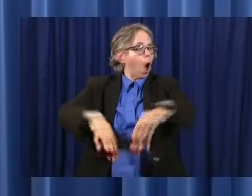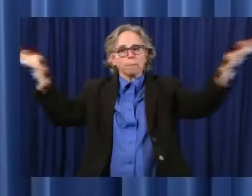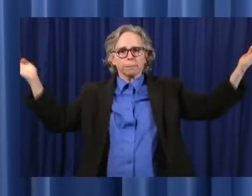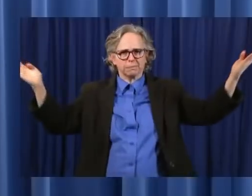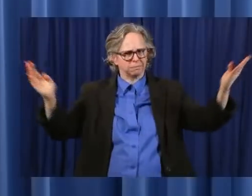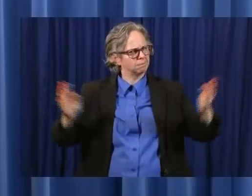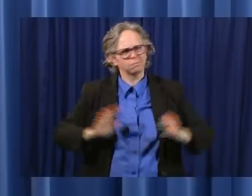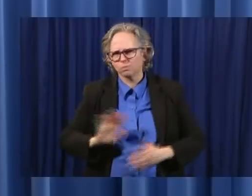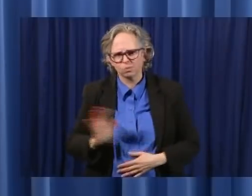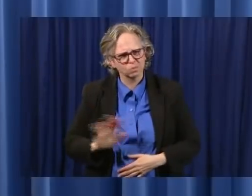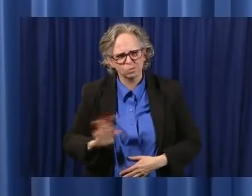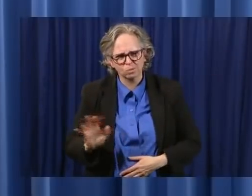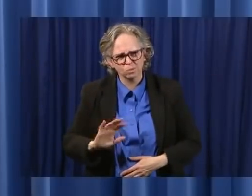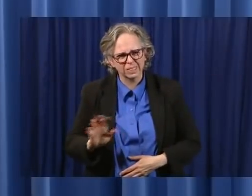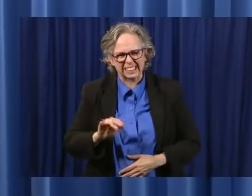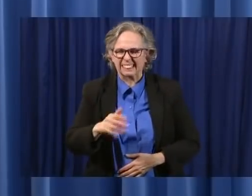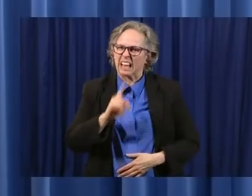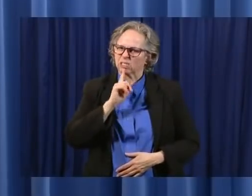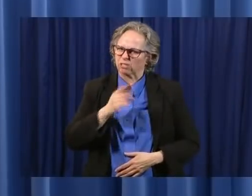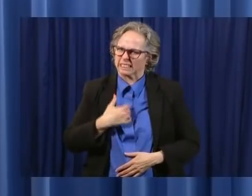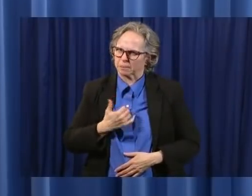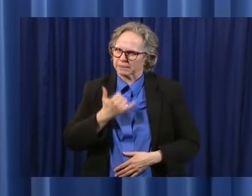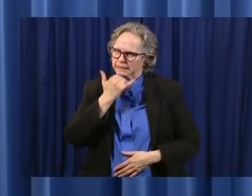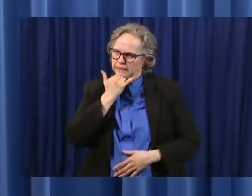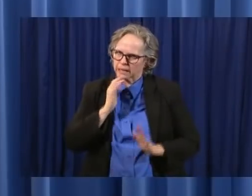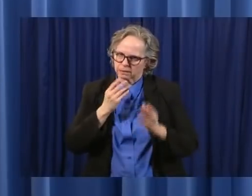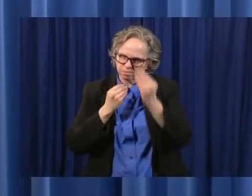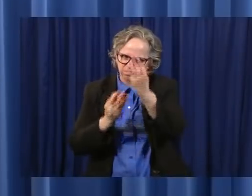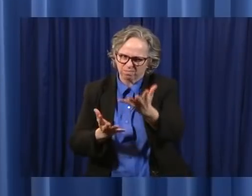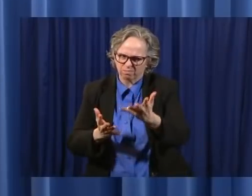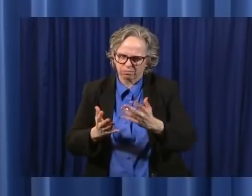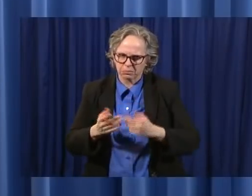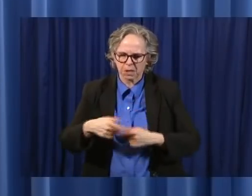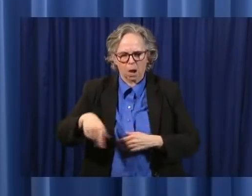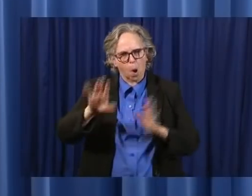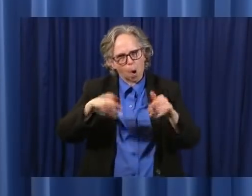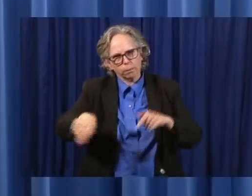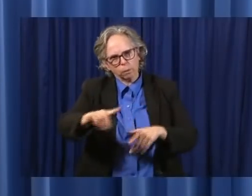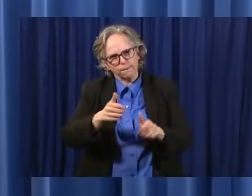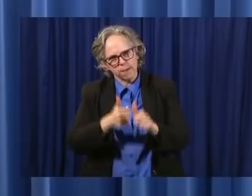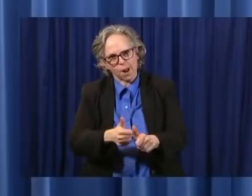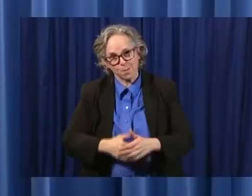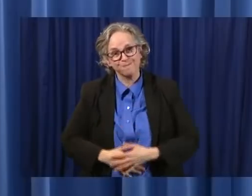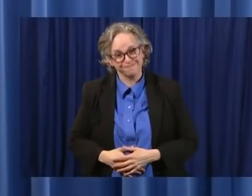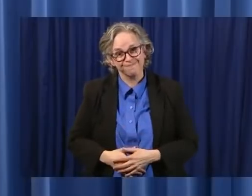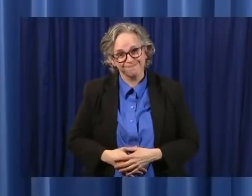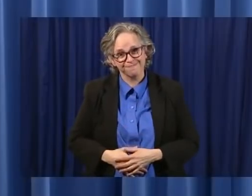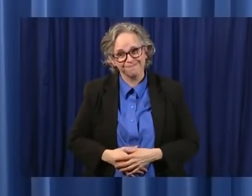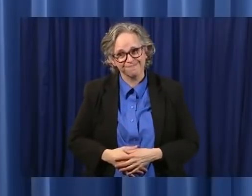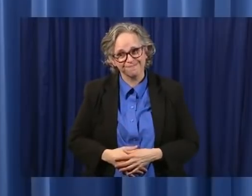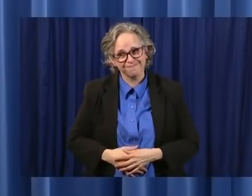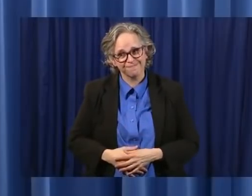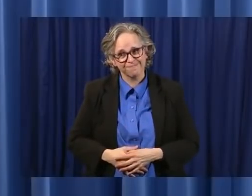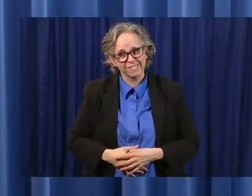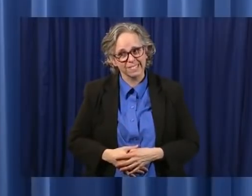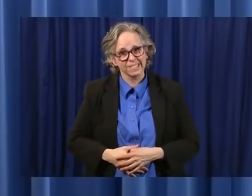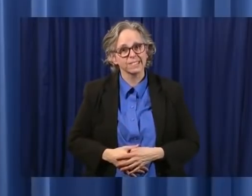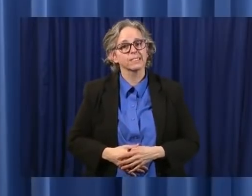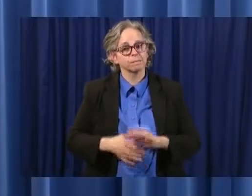mistake, and I certainly would hope they would follow the rule of law. Thank you.